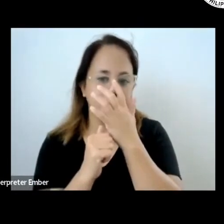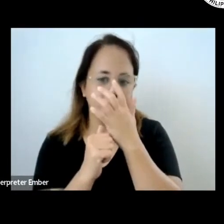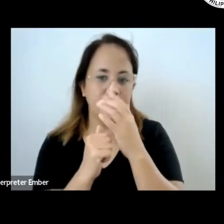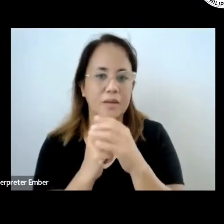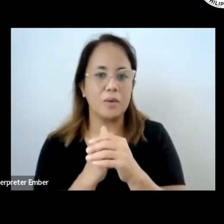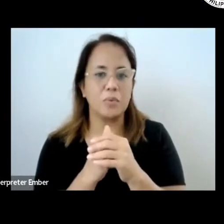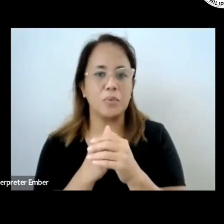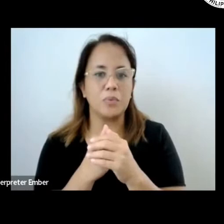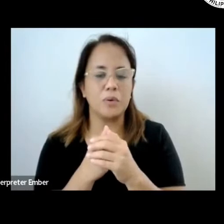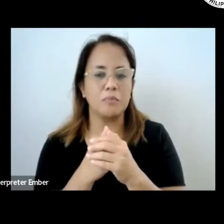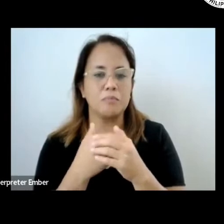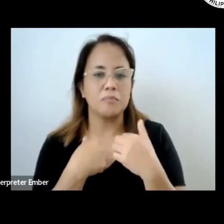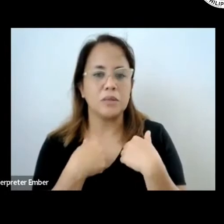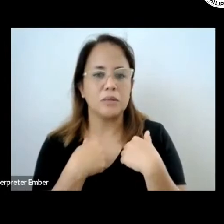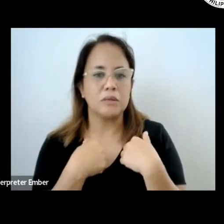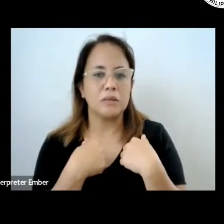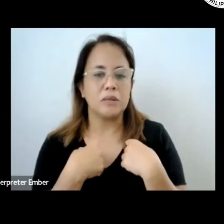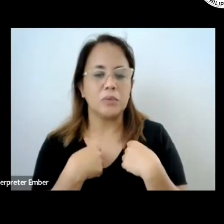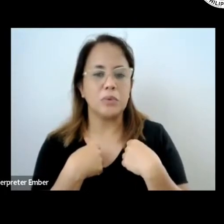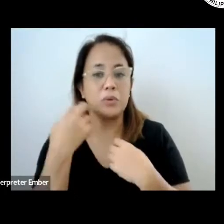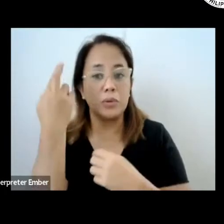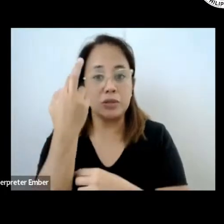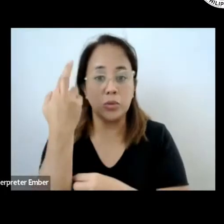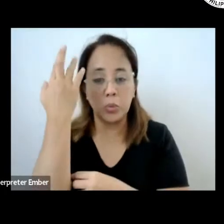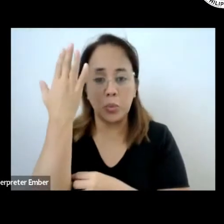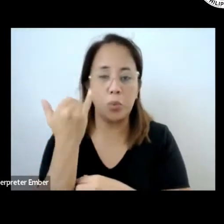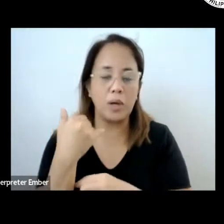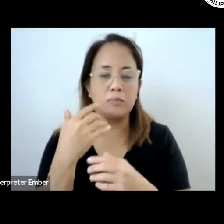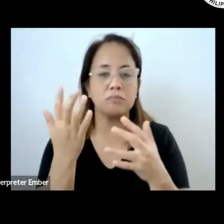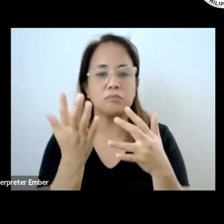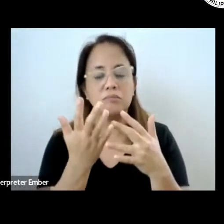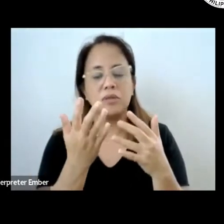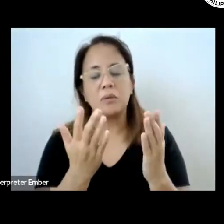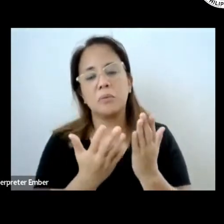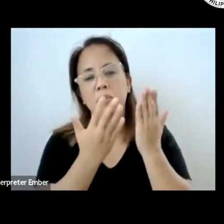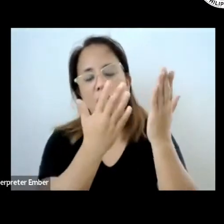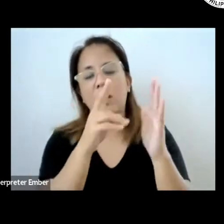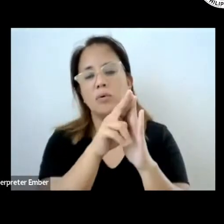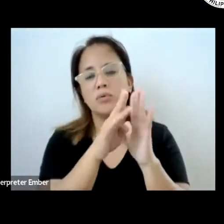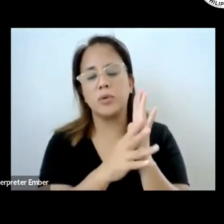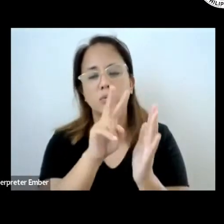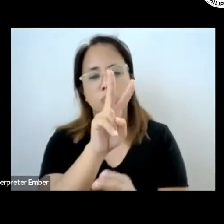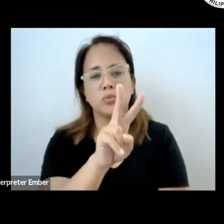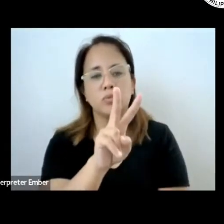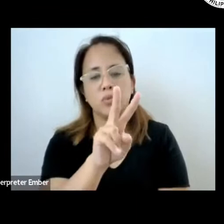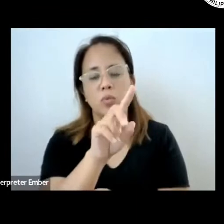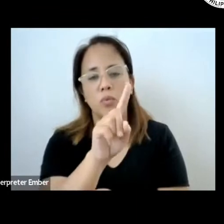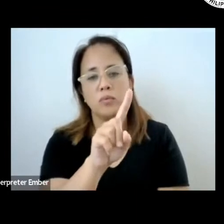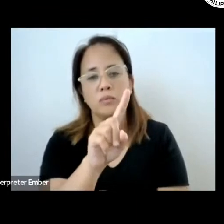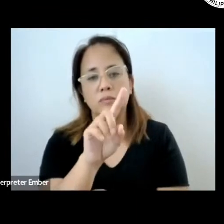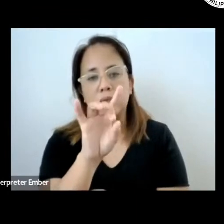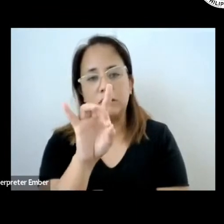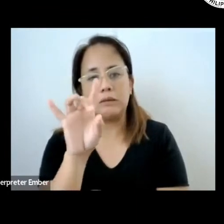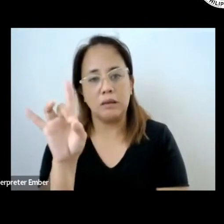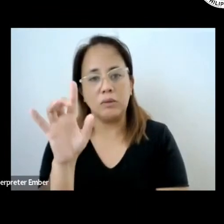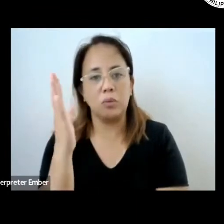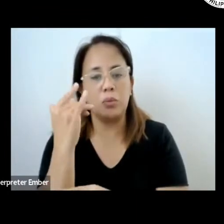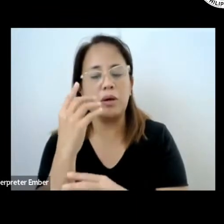On my case, can the reason why I filed House Bill number 2188 is that I